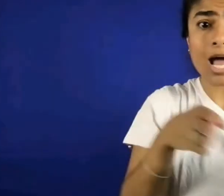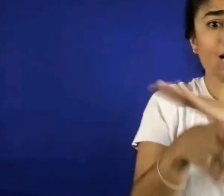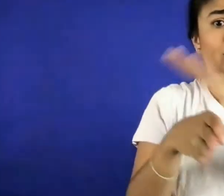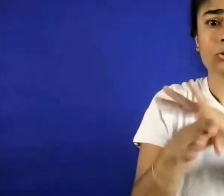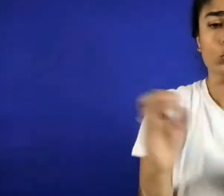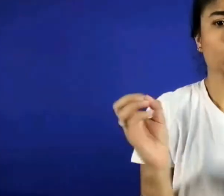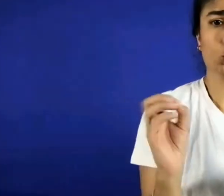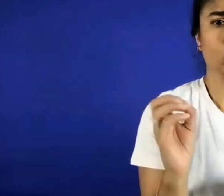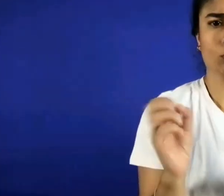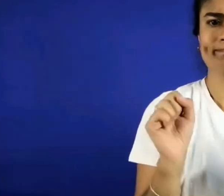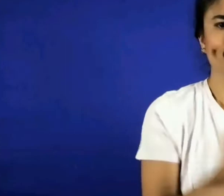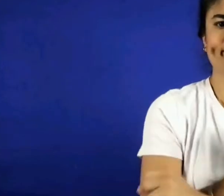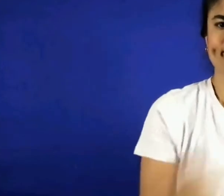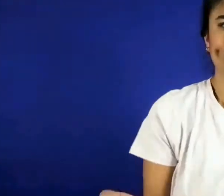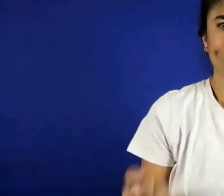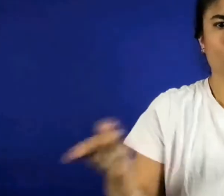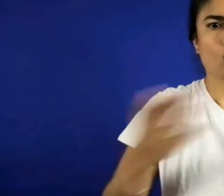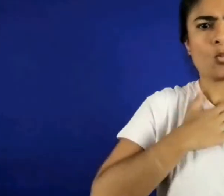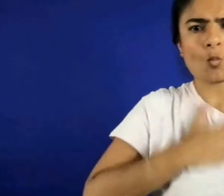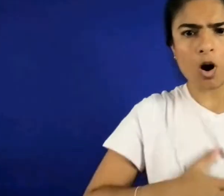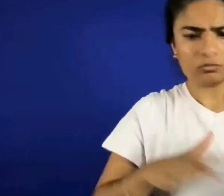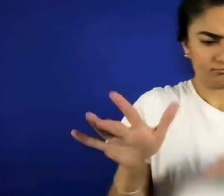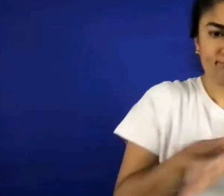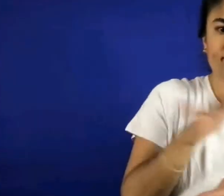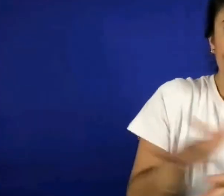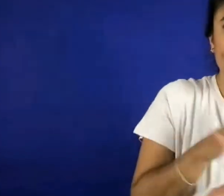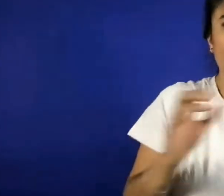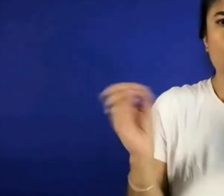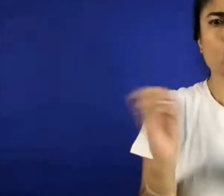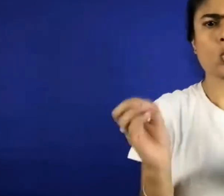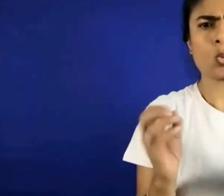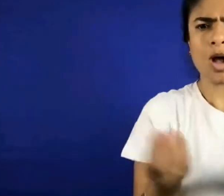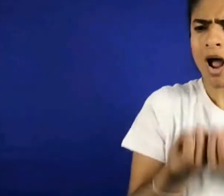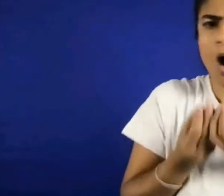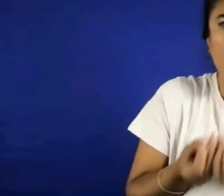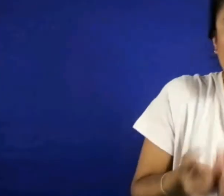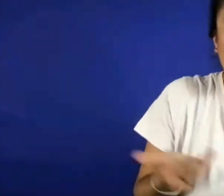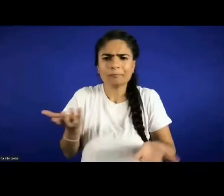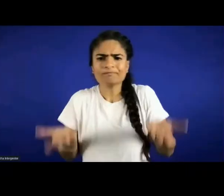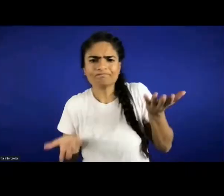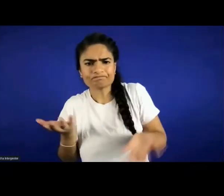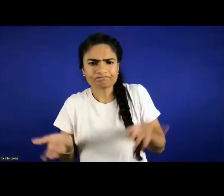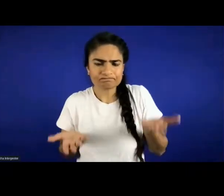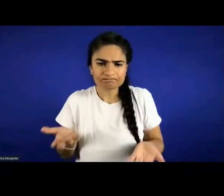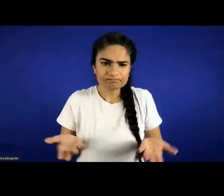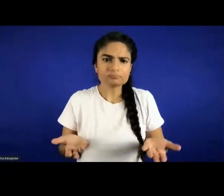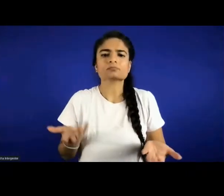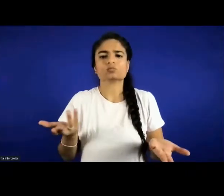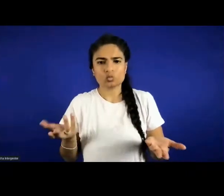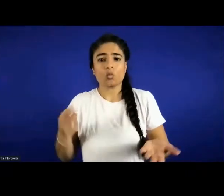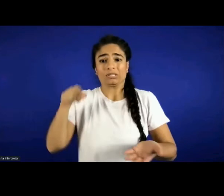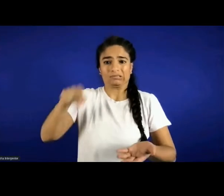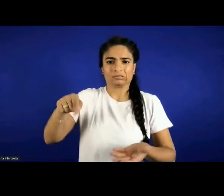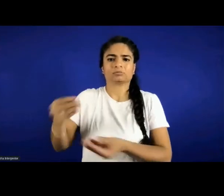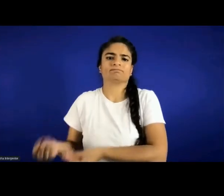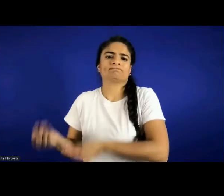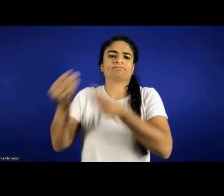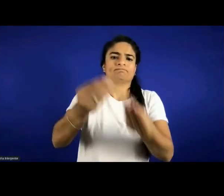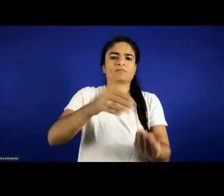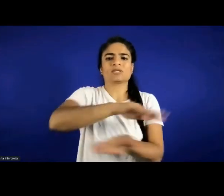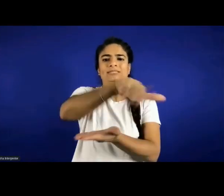done, we have both tablets and phones, and we put them in our centers so children can access